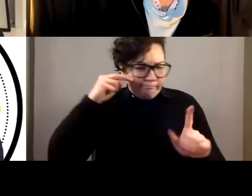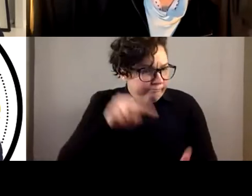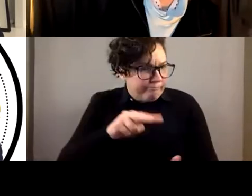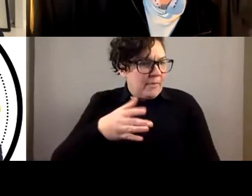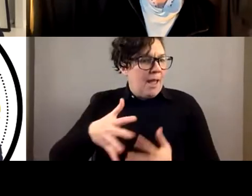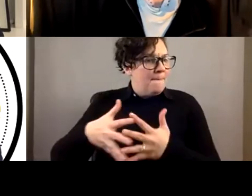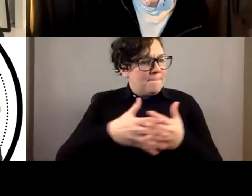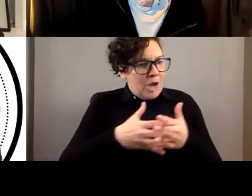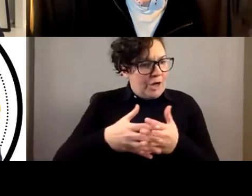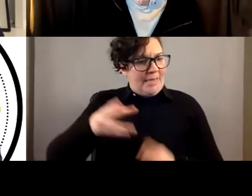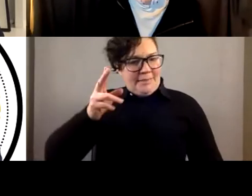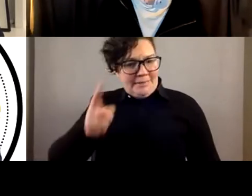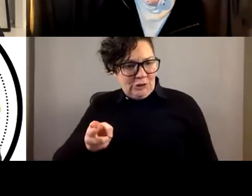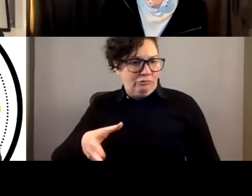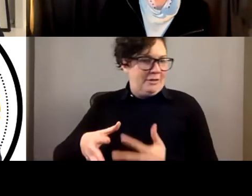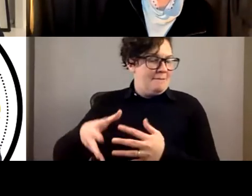experience.